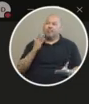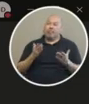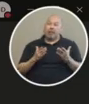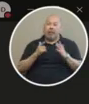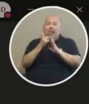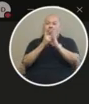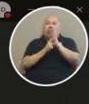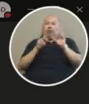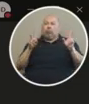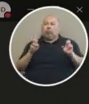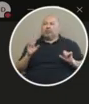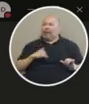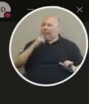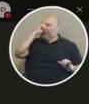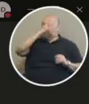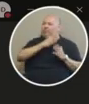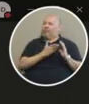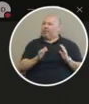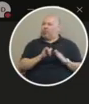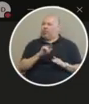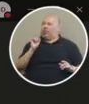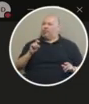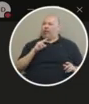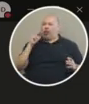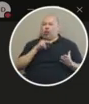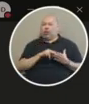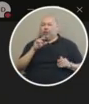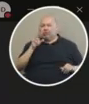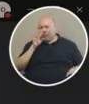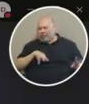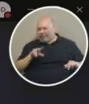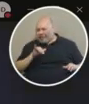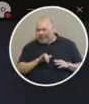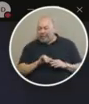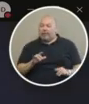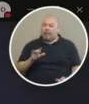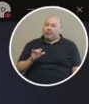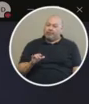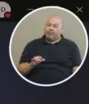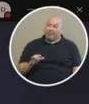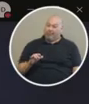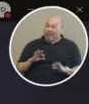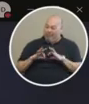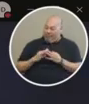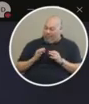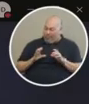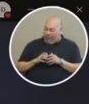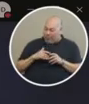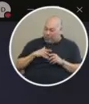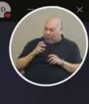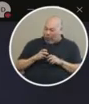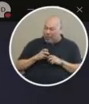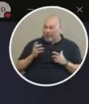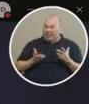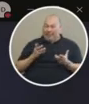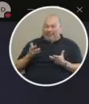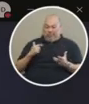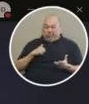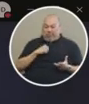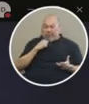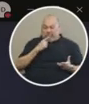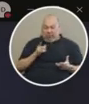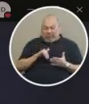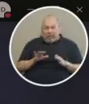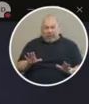question to answer, but I think these are some of the things we need to be looking at. Hey, Mr. Schwartz, on the limiting of the family members, it's hard to do. I'm